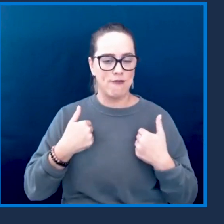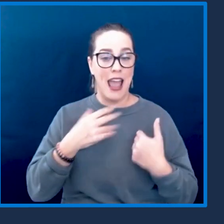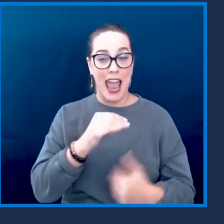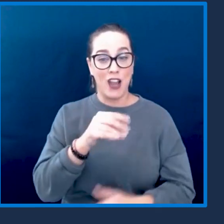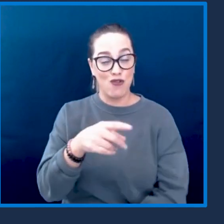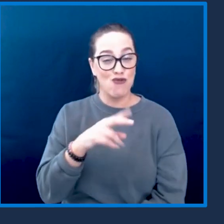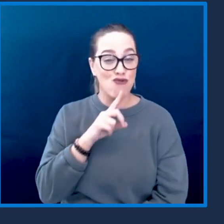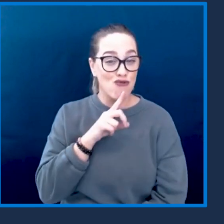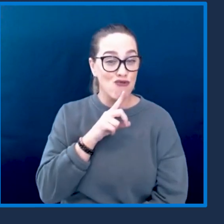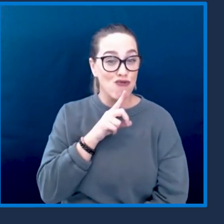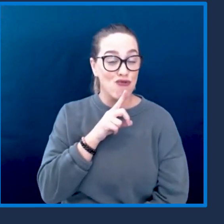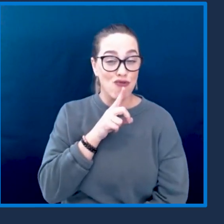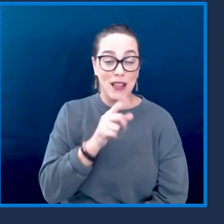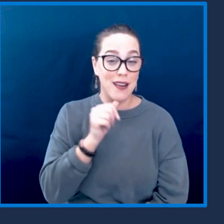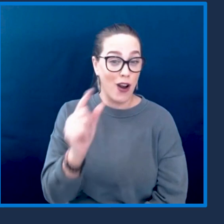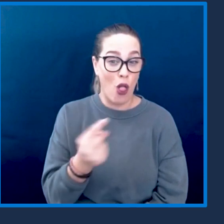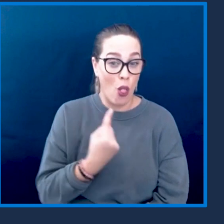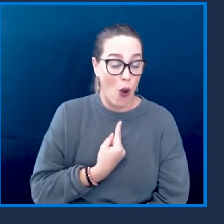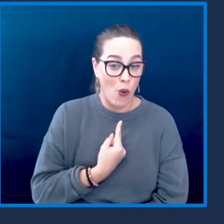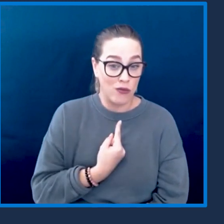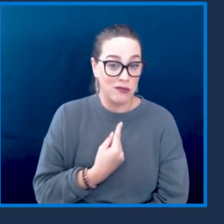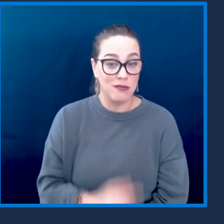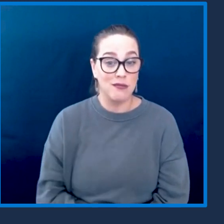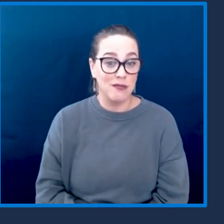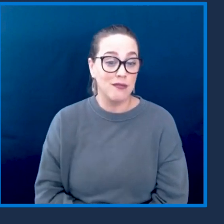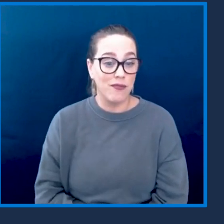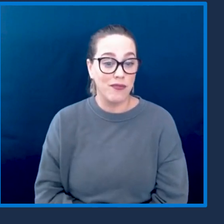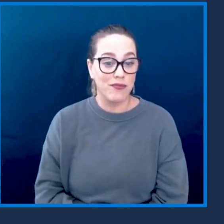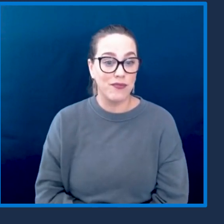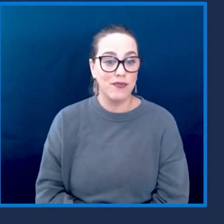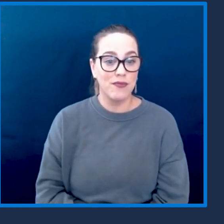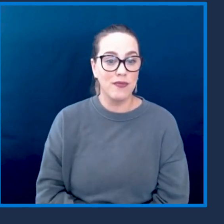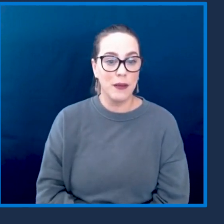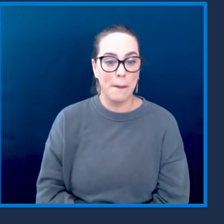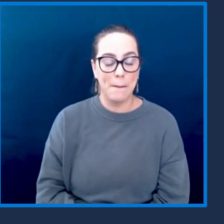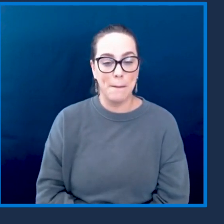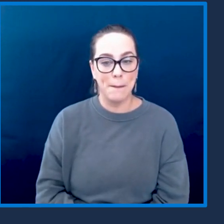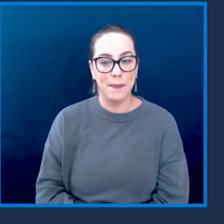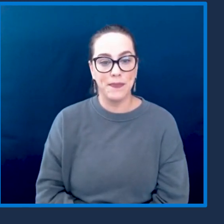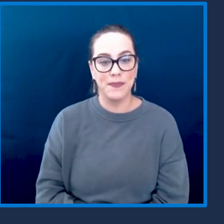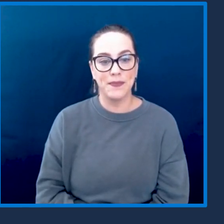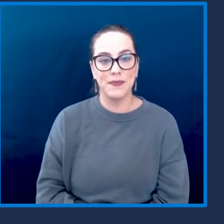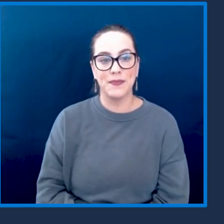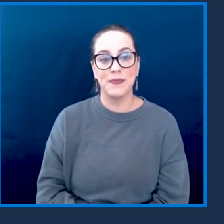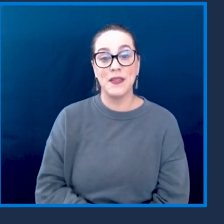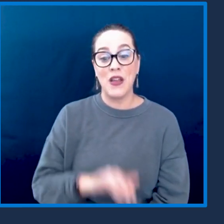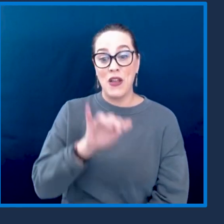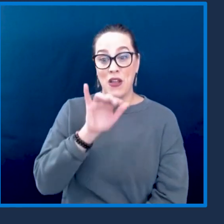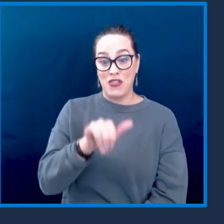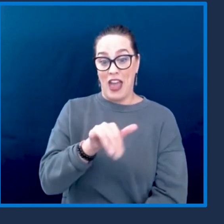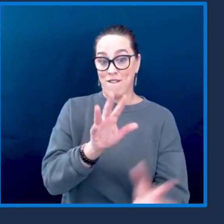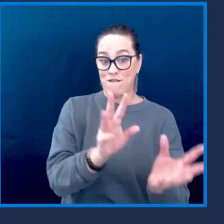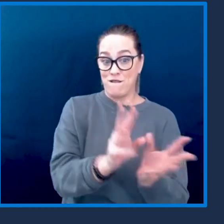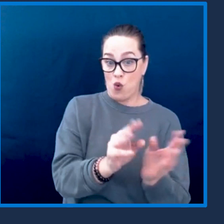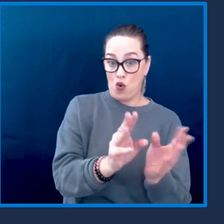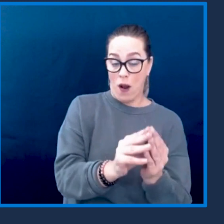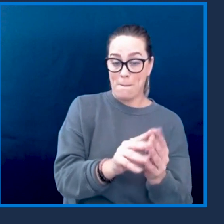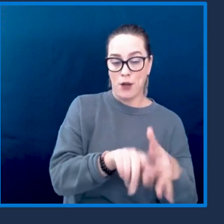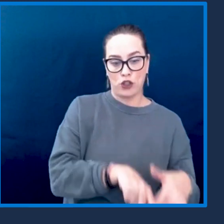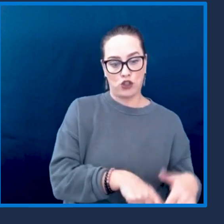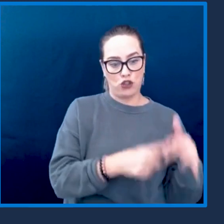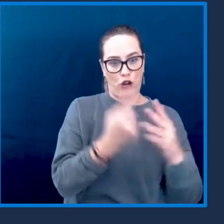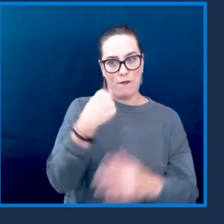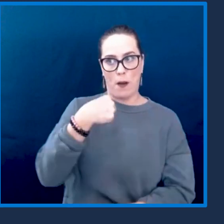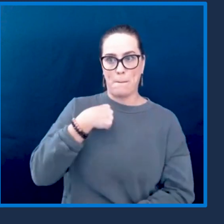this journey. So certainly true for me. And actually, this forum was the trajectory for me in gaining clarity to challenges